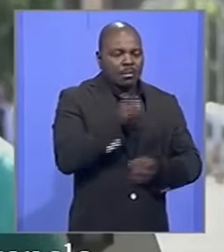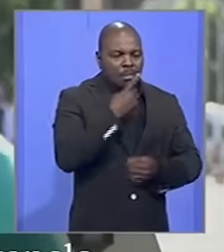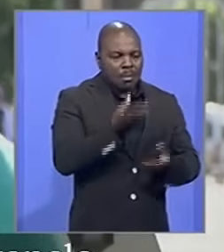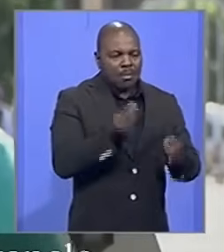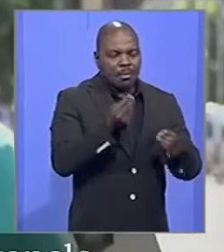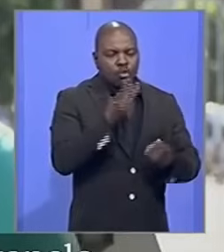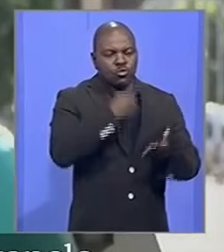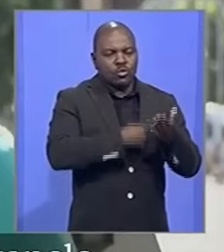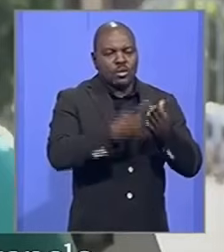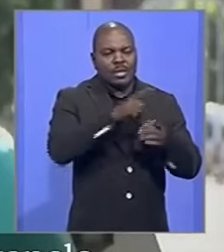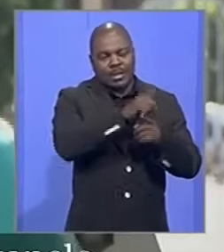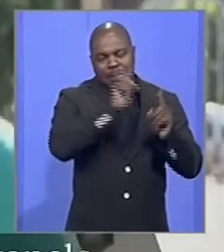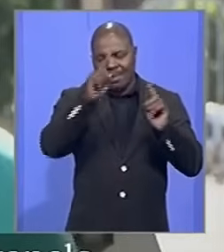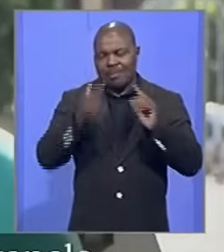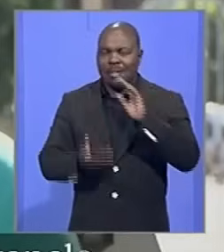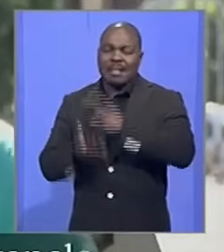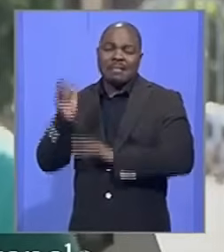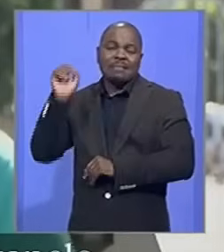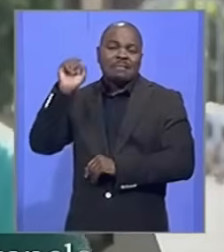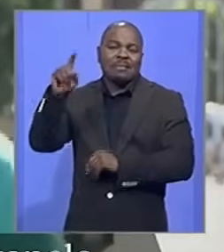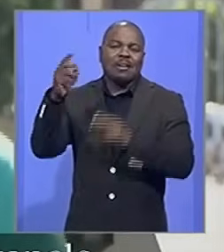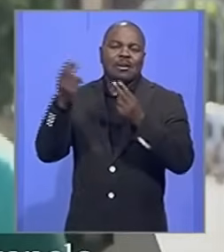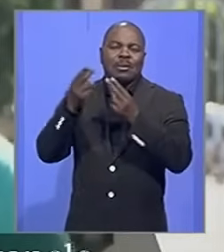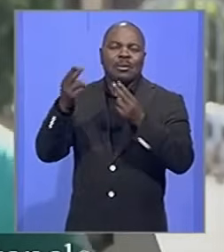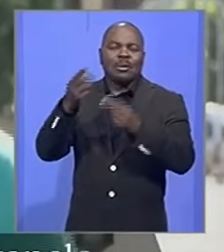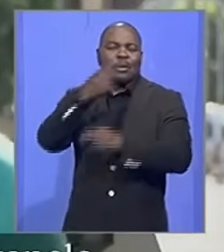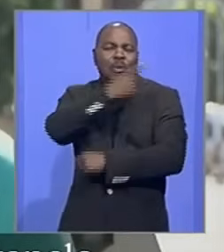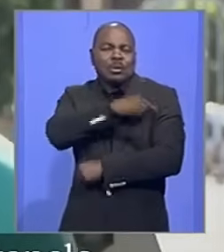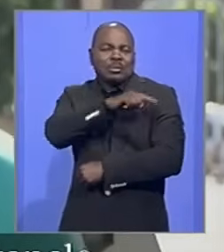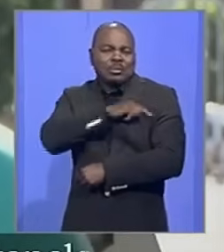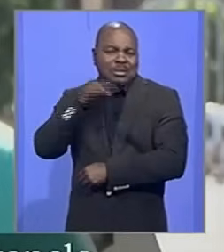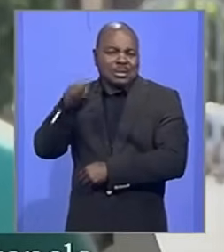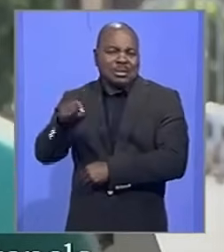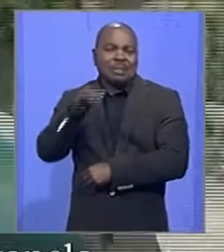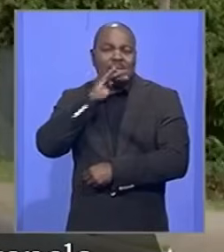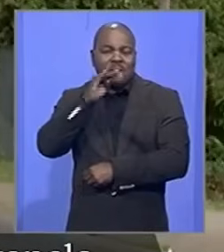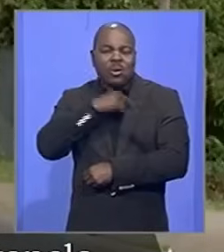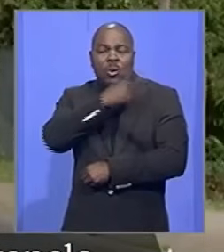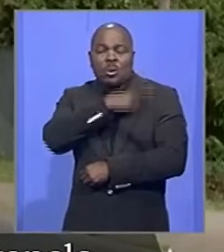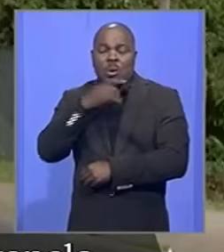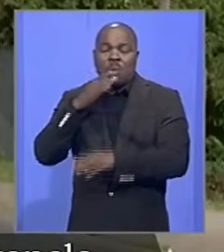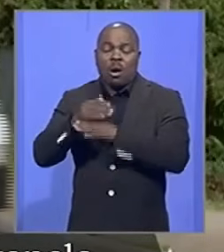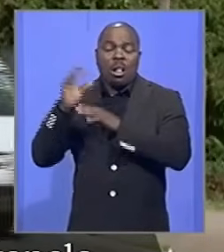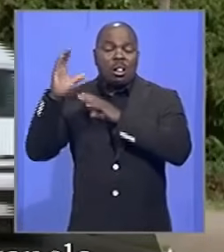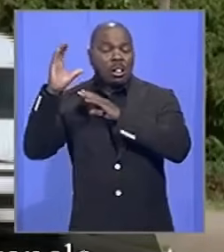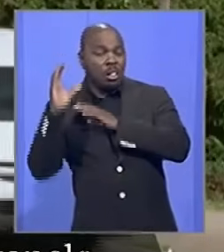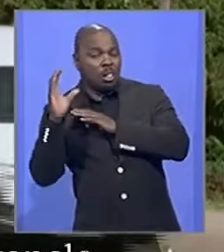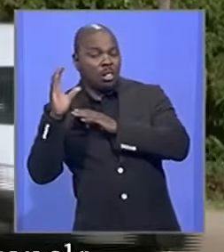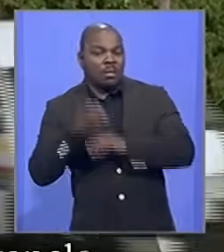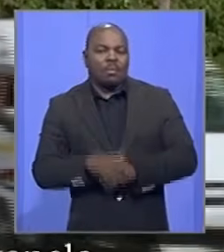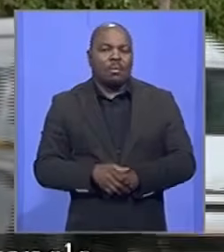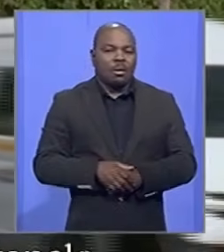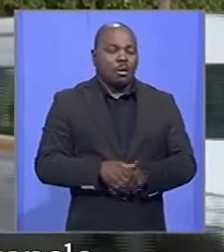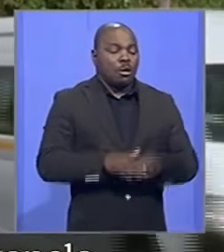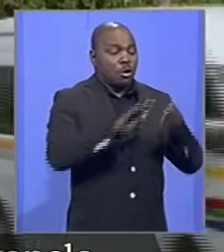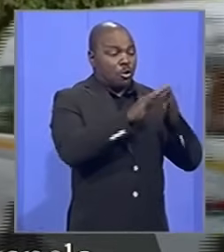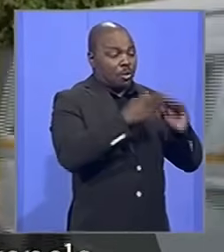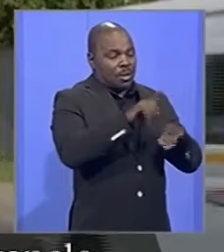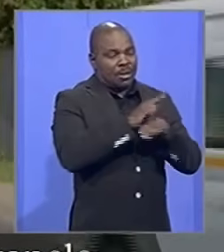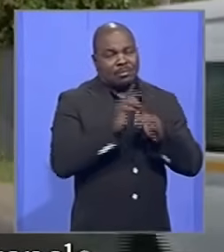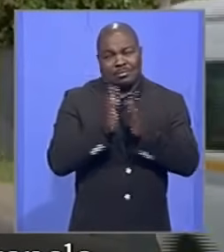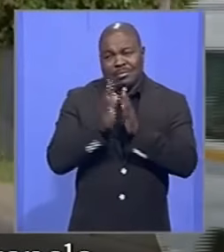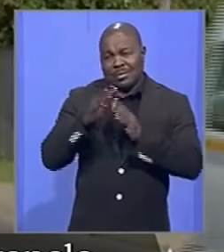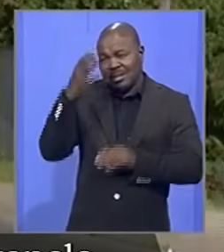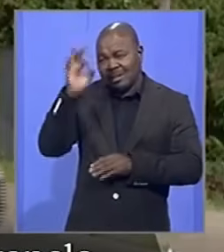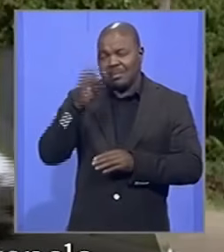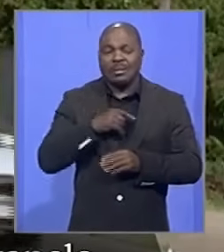they need to visit the hospital, which means you're now increasing the workload in the hospital. Baagi ba ikuetse go puso go rarabolola